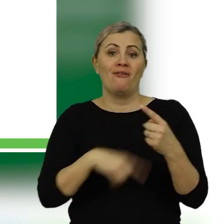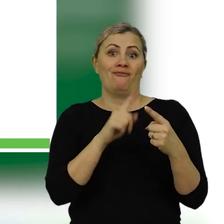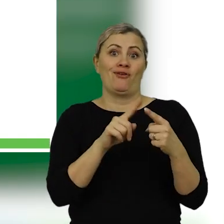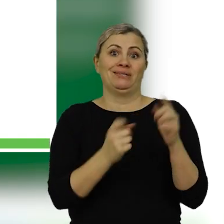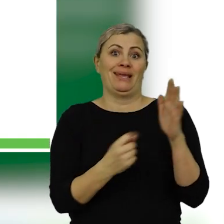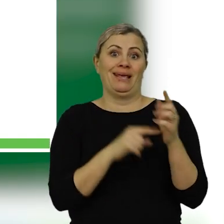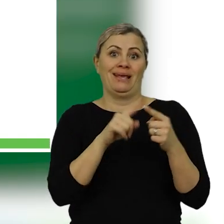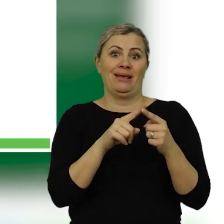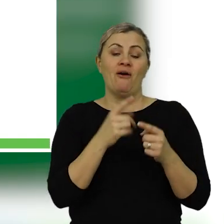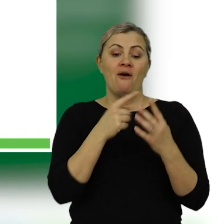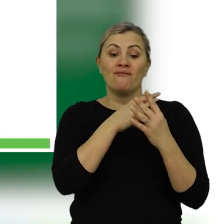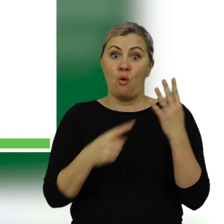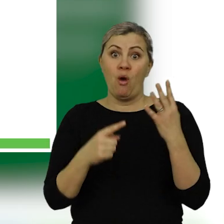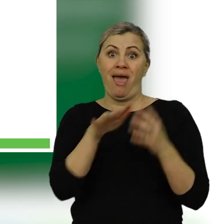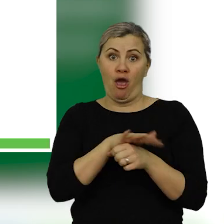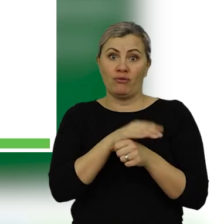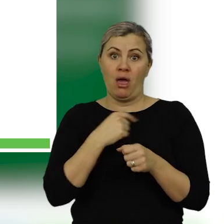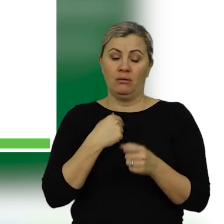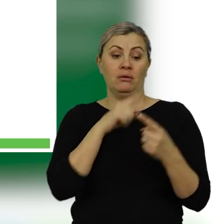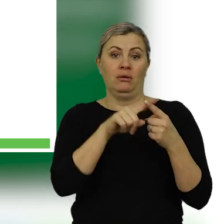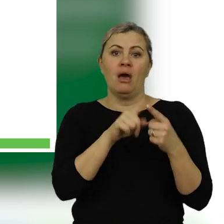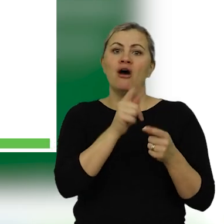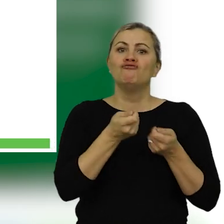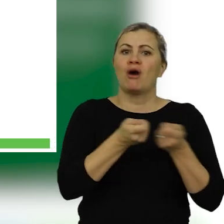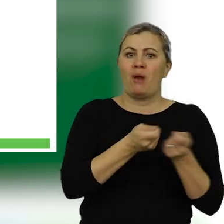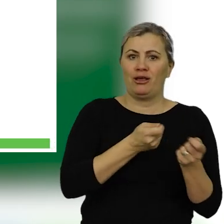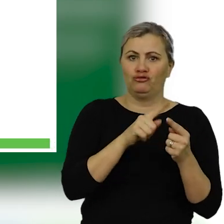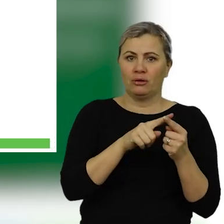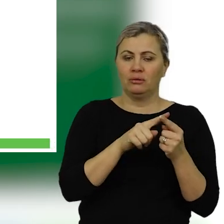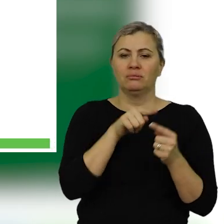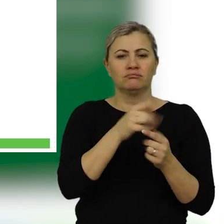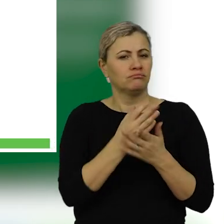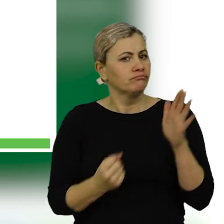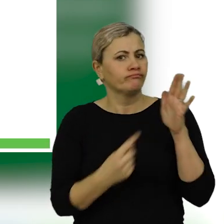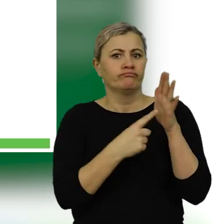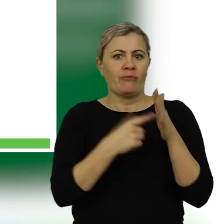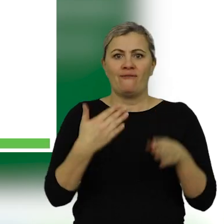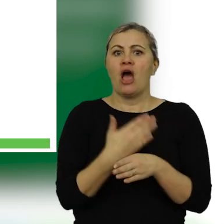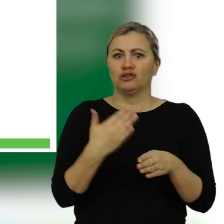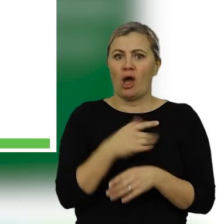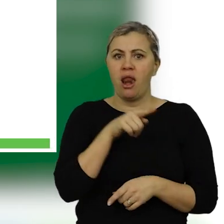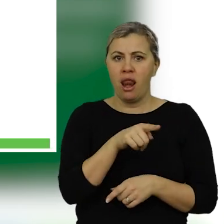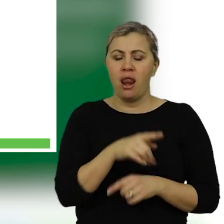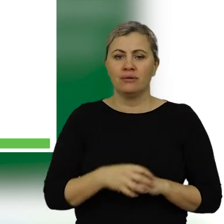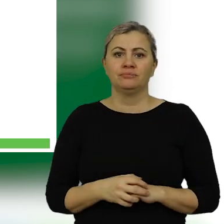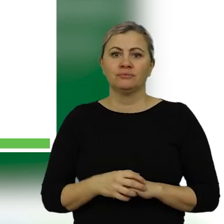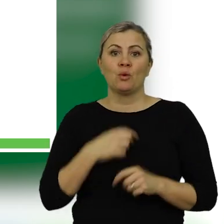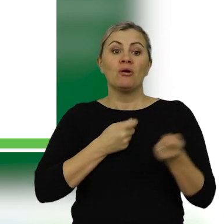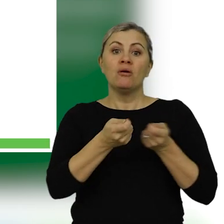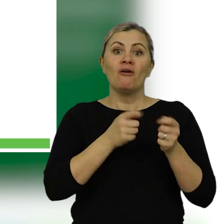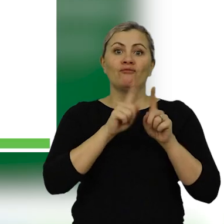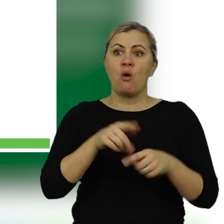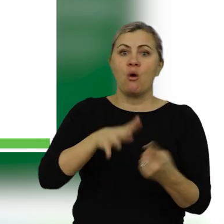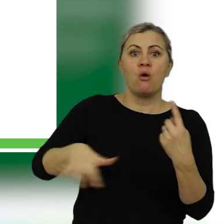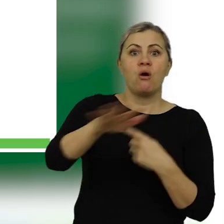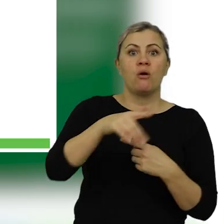those key four areas of our work, which is regulation, and this really is our core function. We regulate in the public interest,